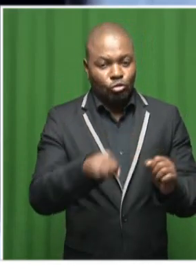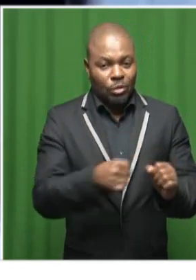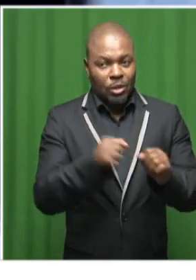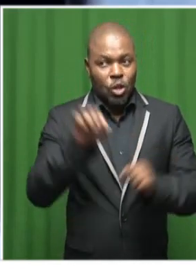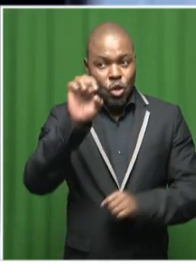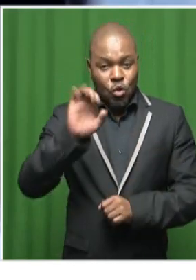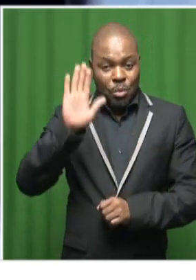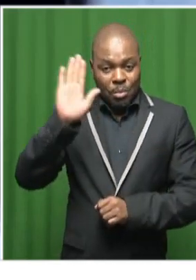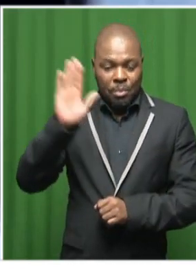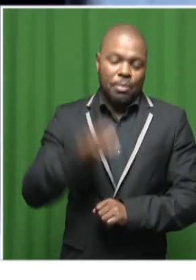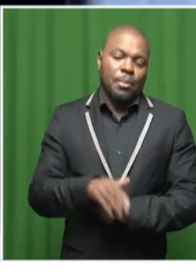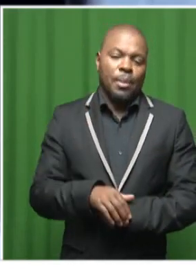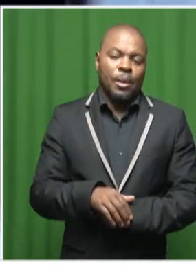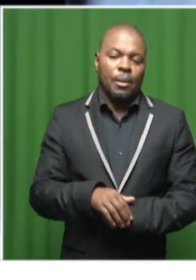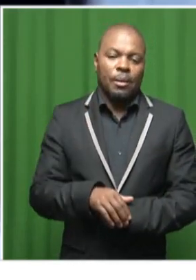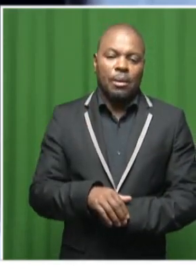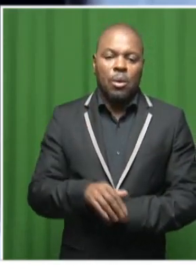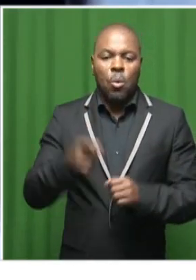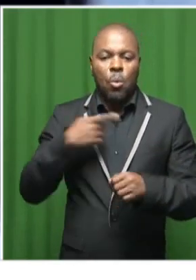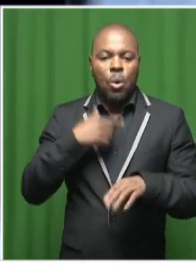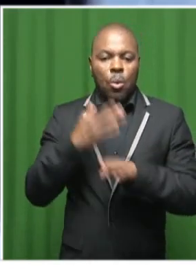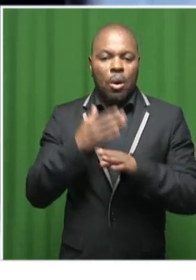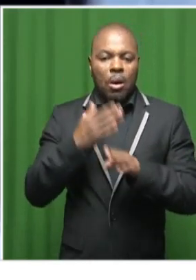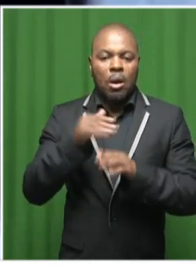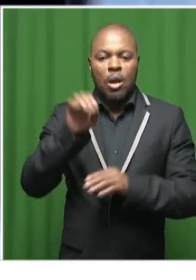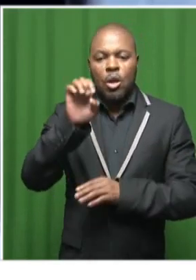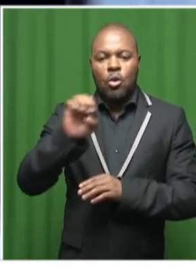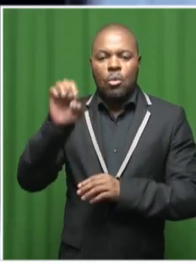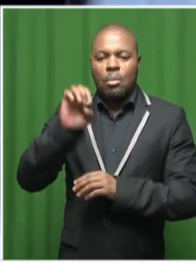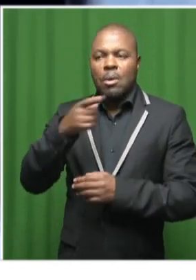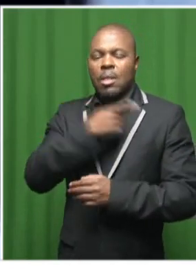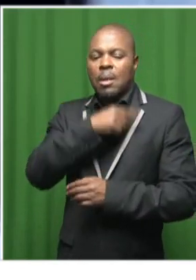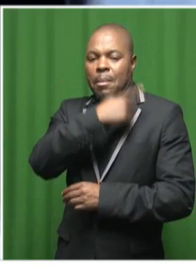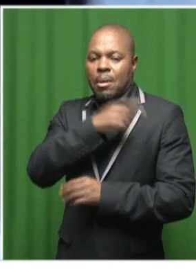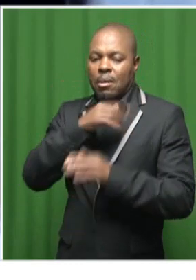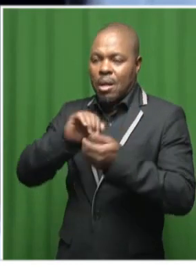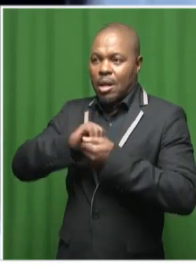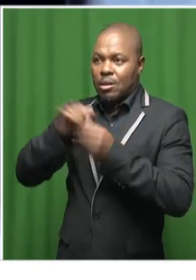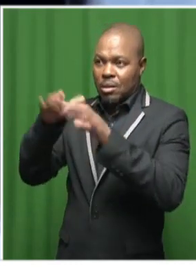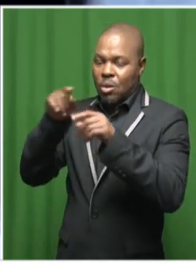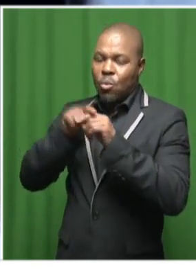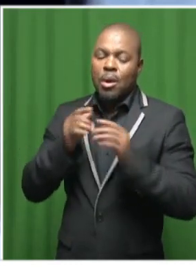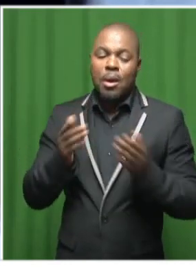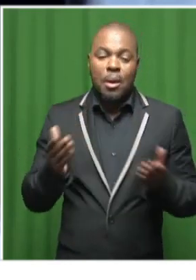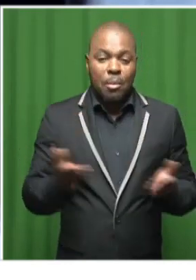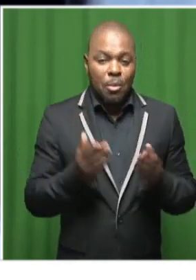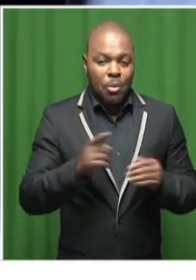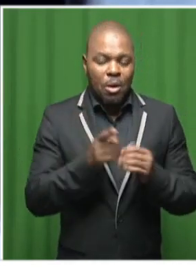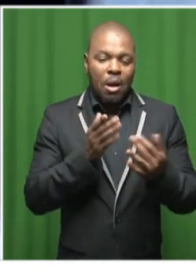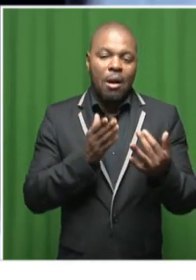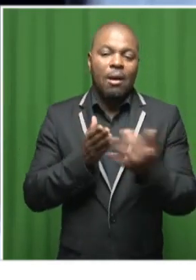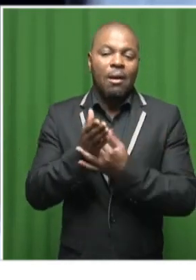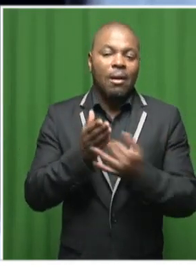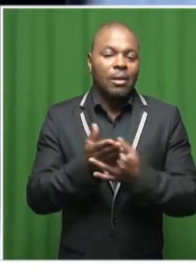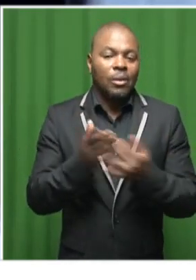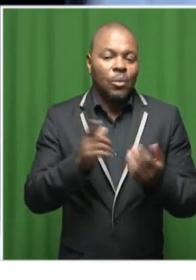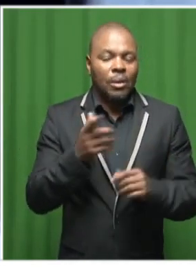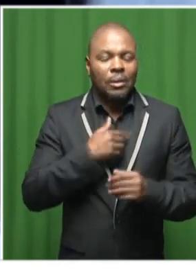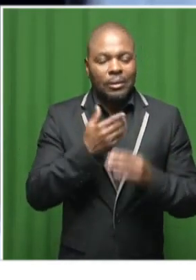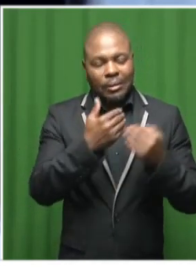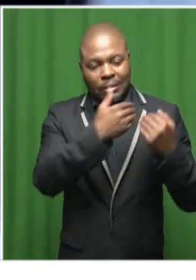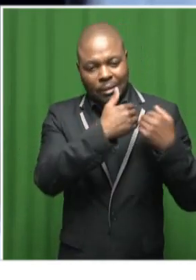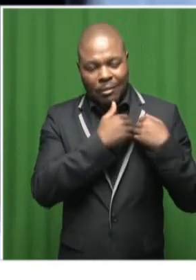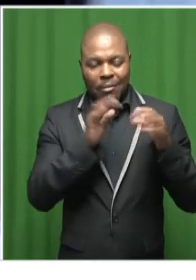Europe, we, working with our European Medicines Agency, we want to promote access to safe and